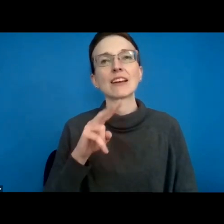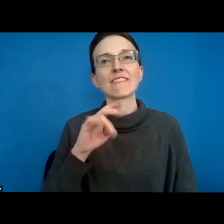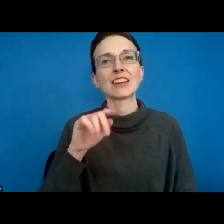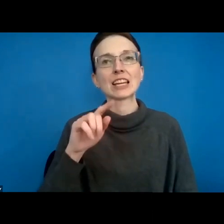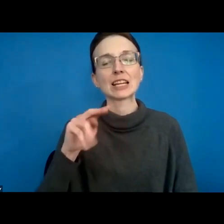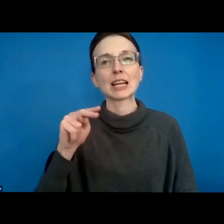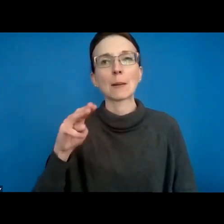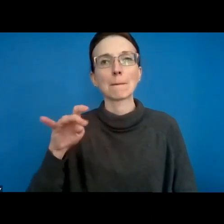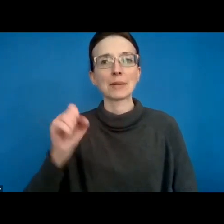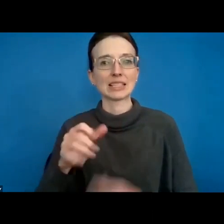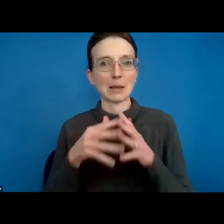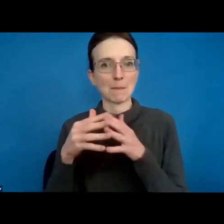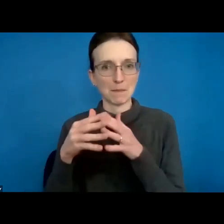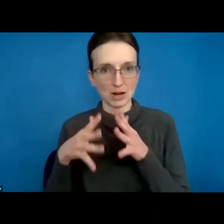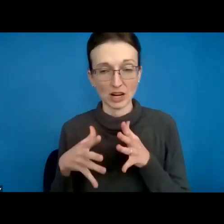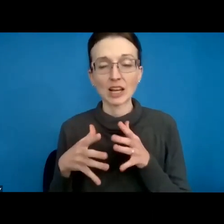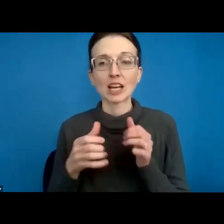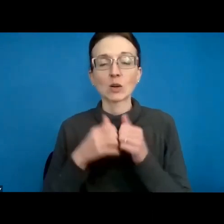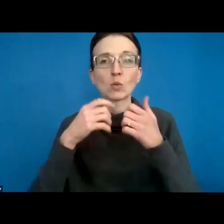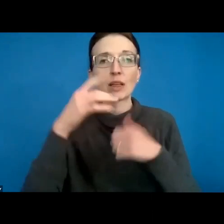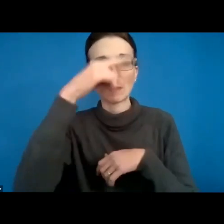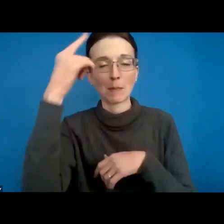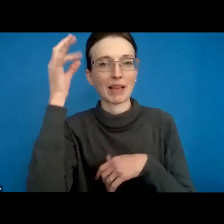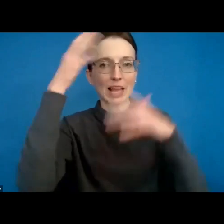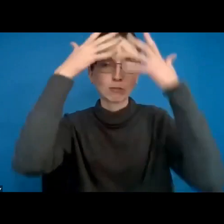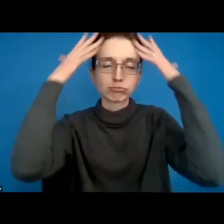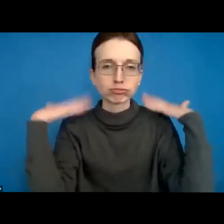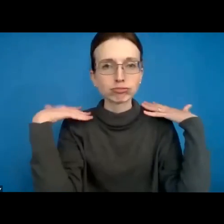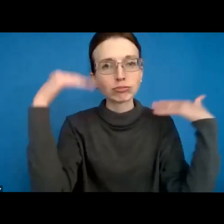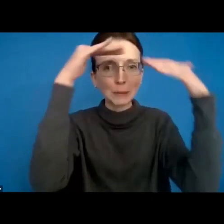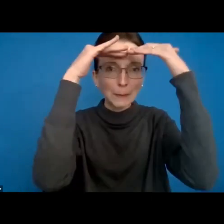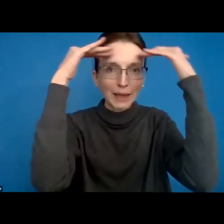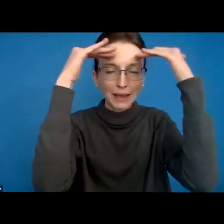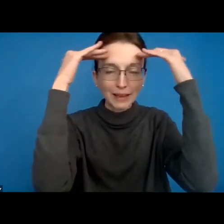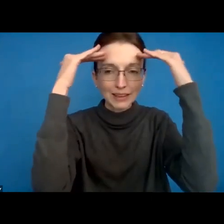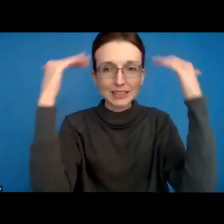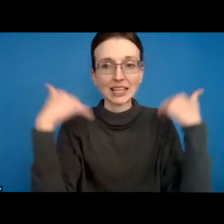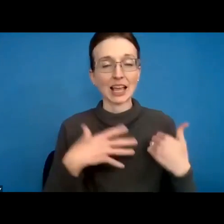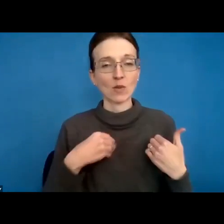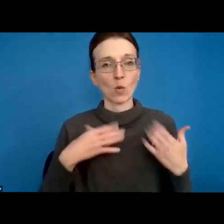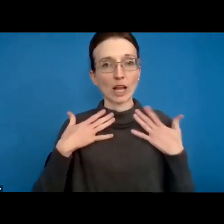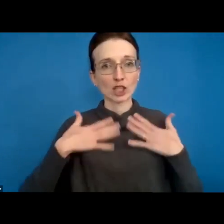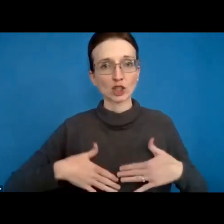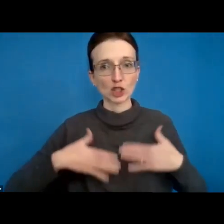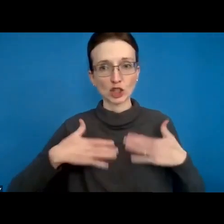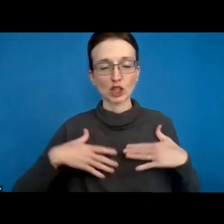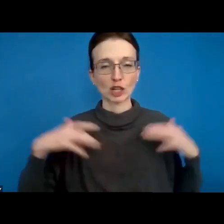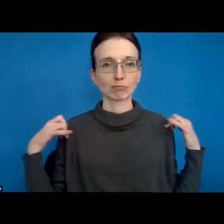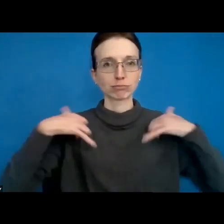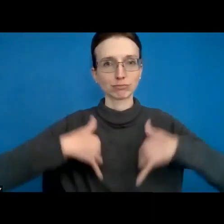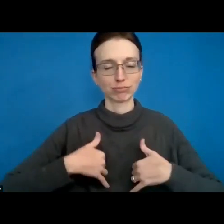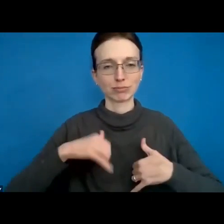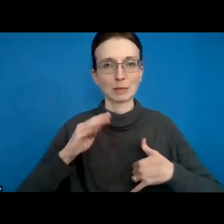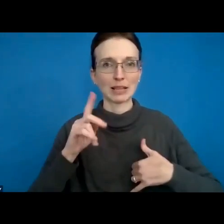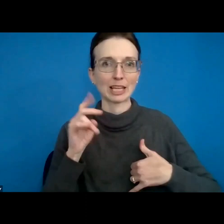American with long black hair and bangs. I am wearing a white shirt and a blazer for those of